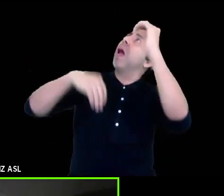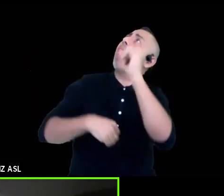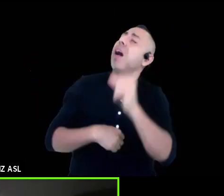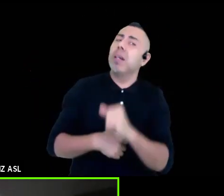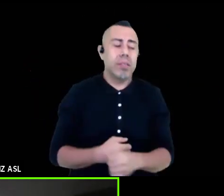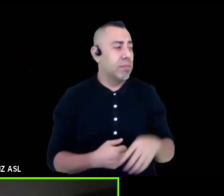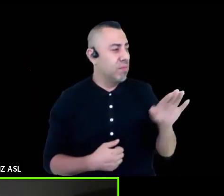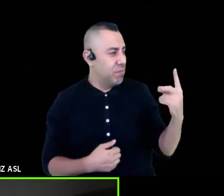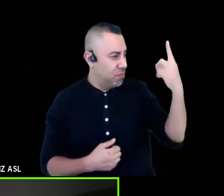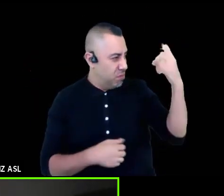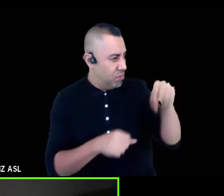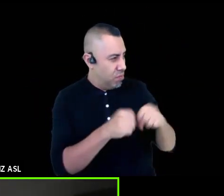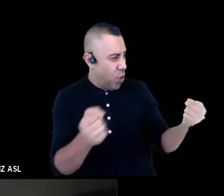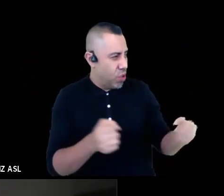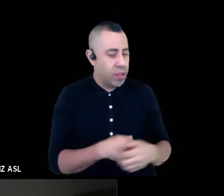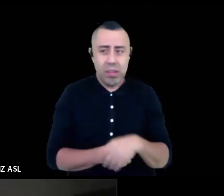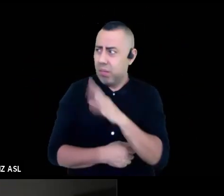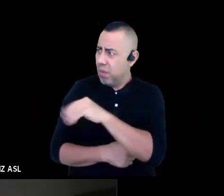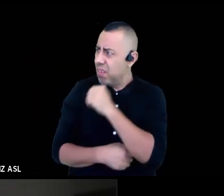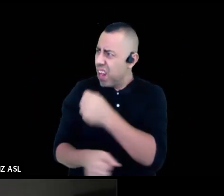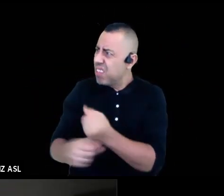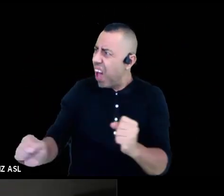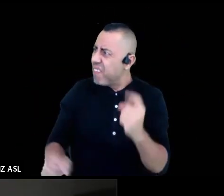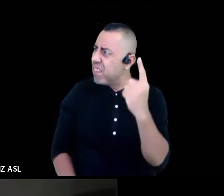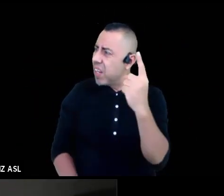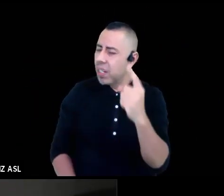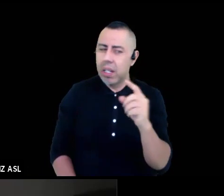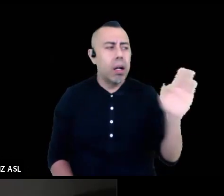safe. I'm sure we'll be okay.